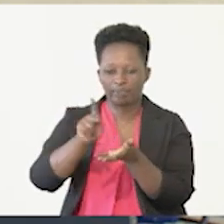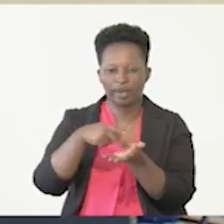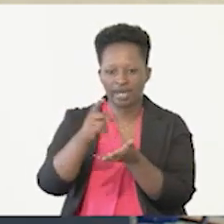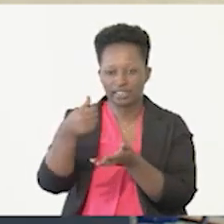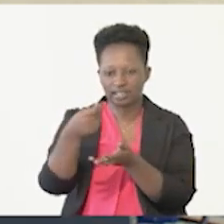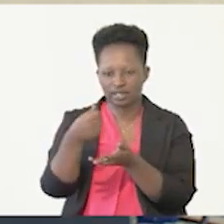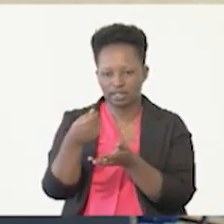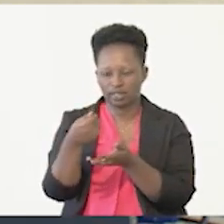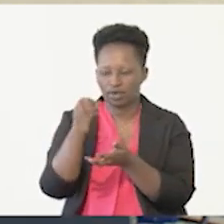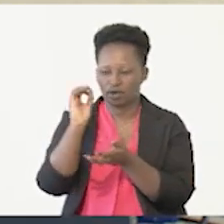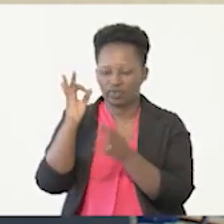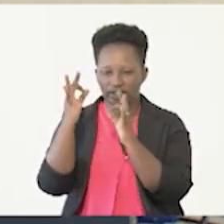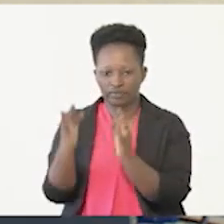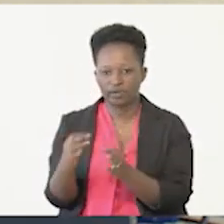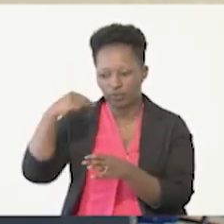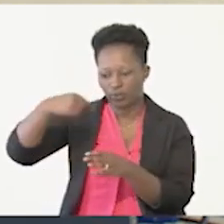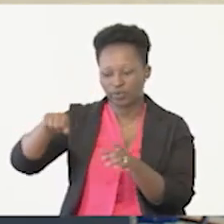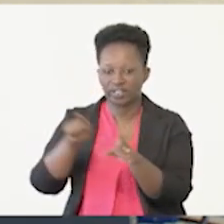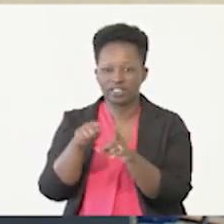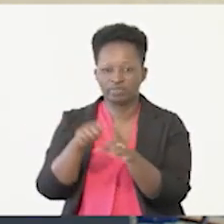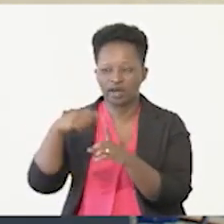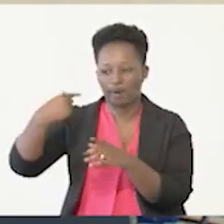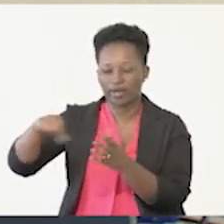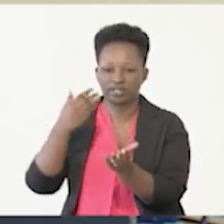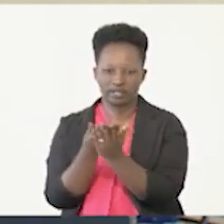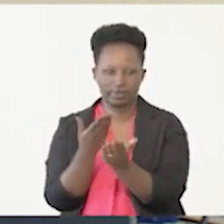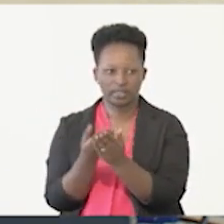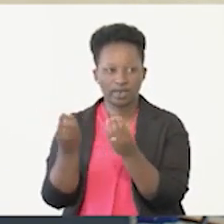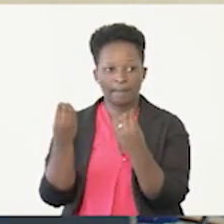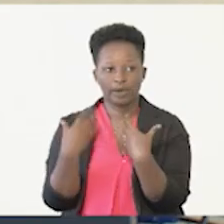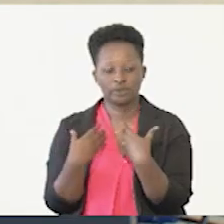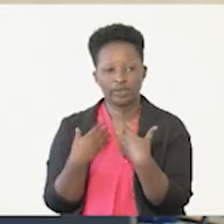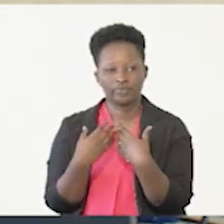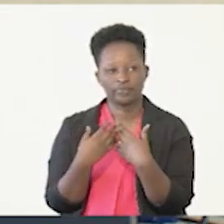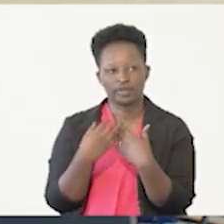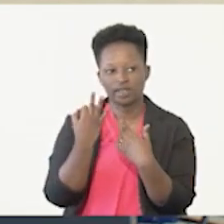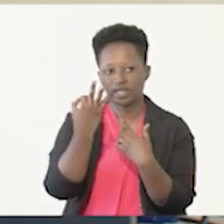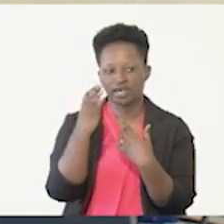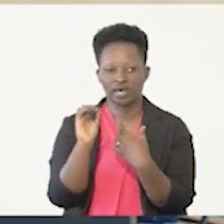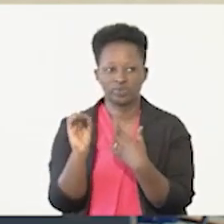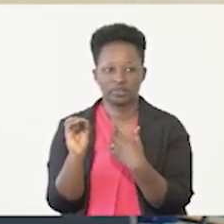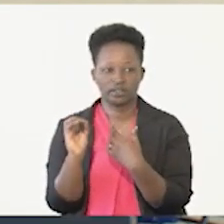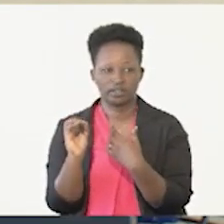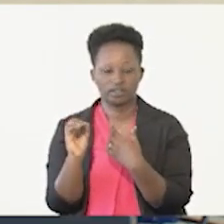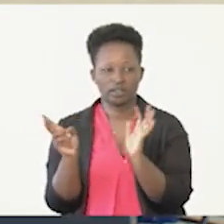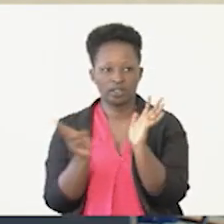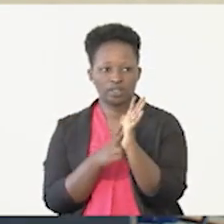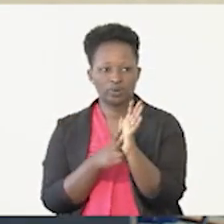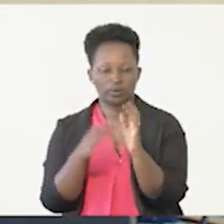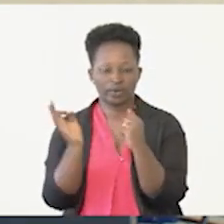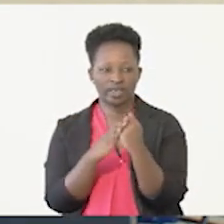then Q is the quantity demanded. So we have been given this. So if you have 300 equaling